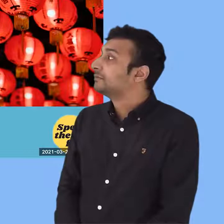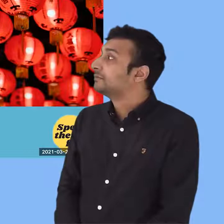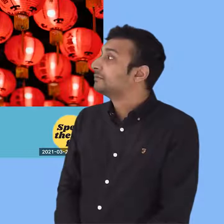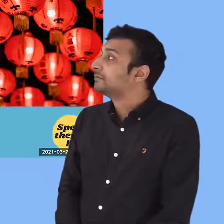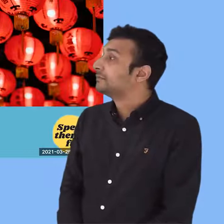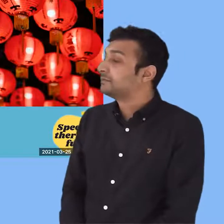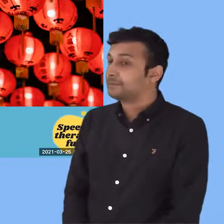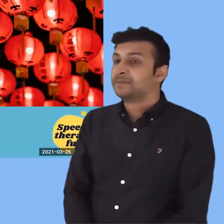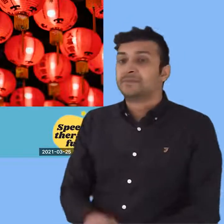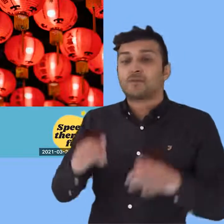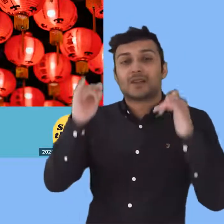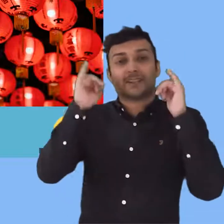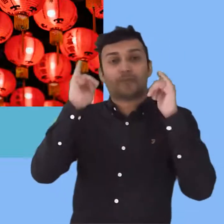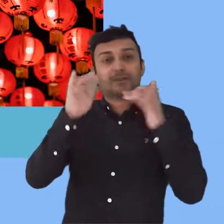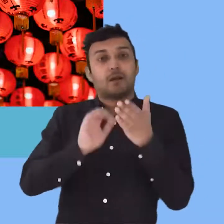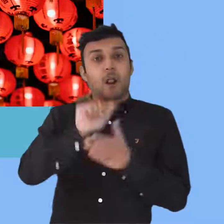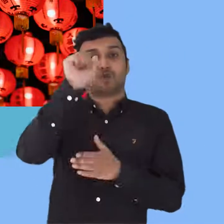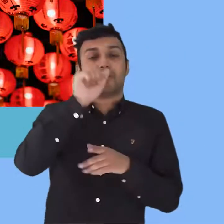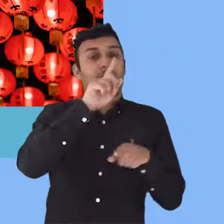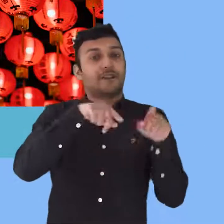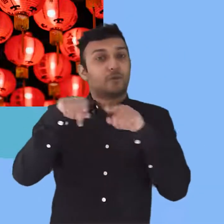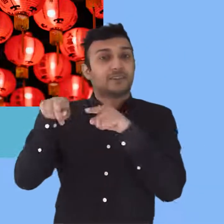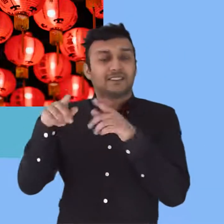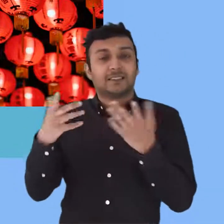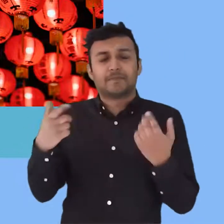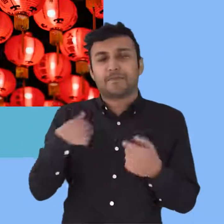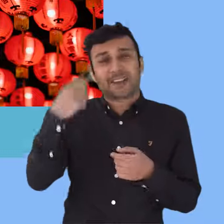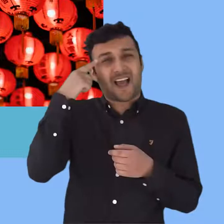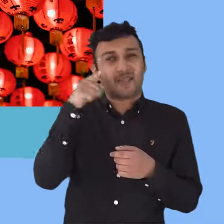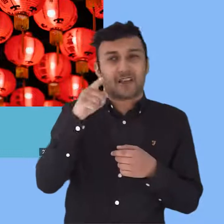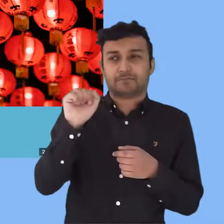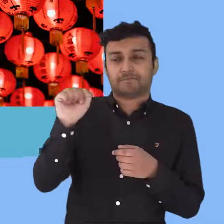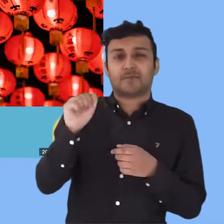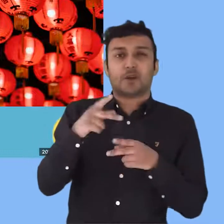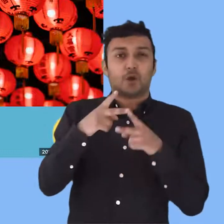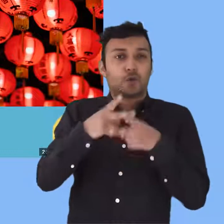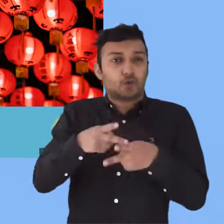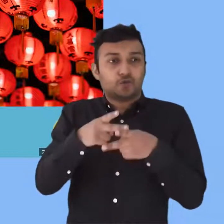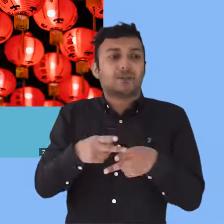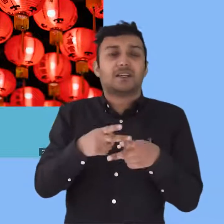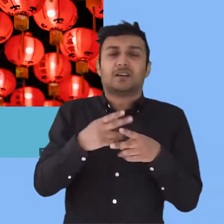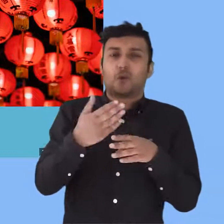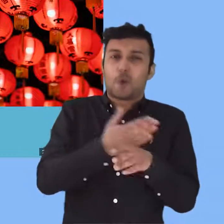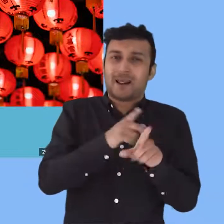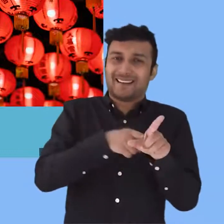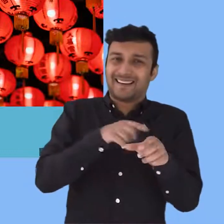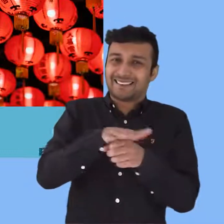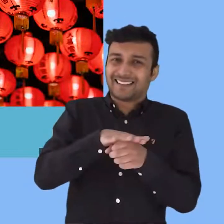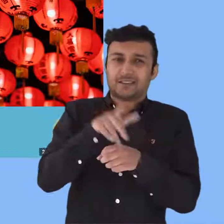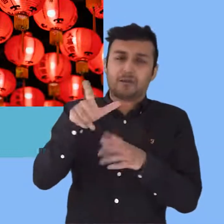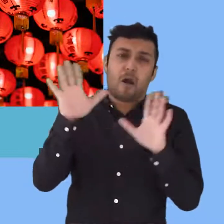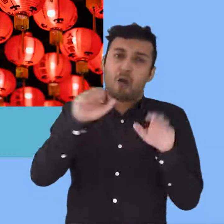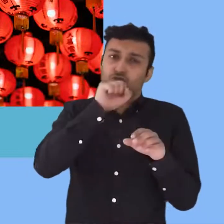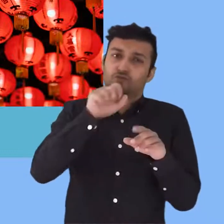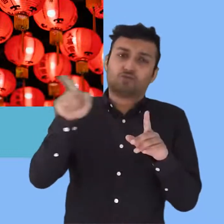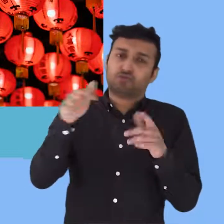Celebrating cultural diversity. So I think this is something that nurseries and early year settings, are really